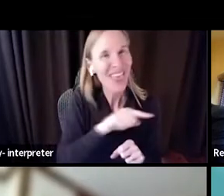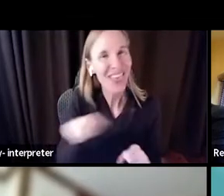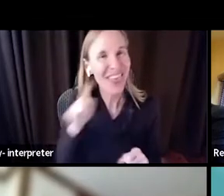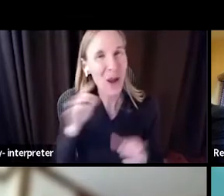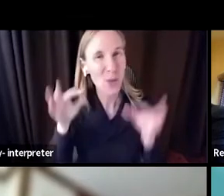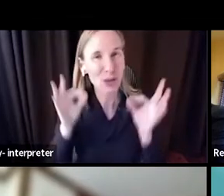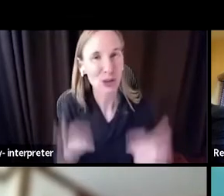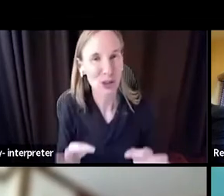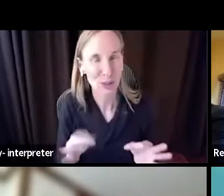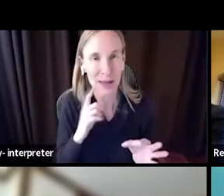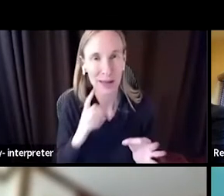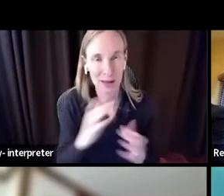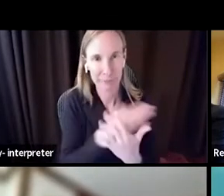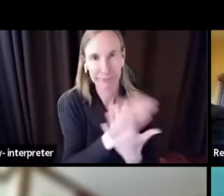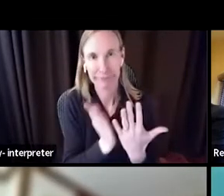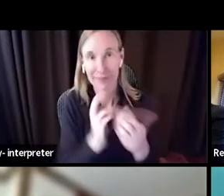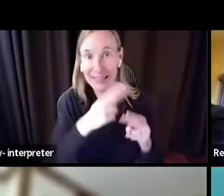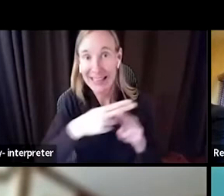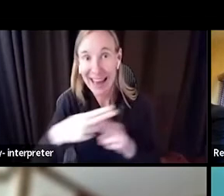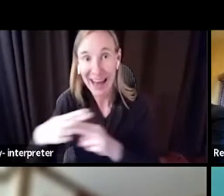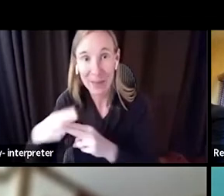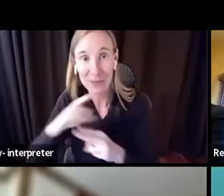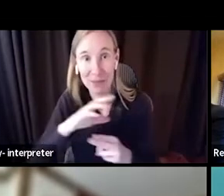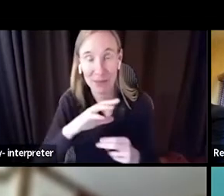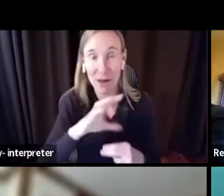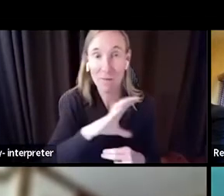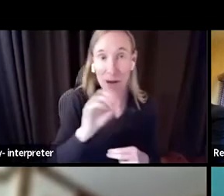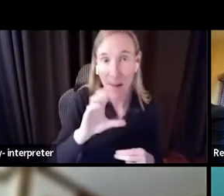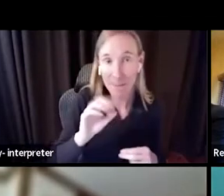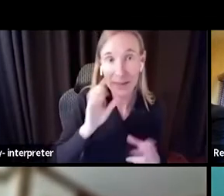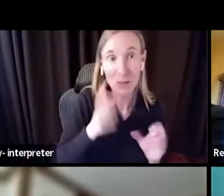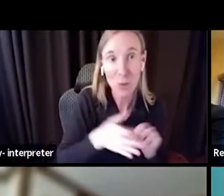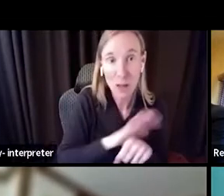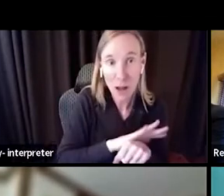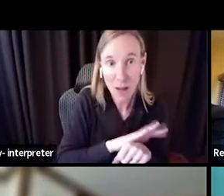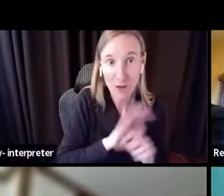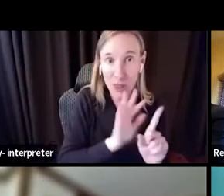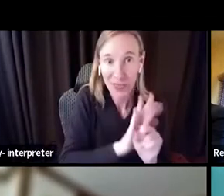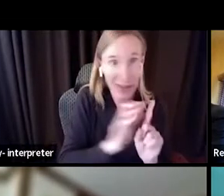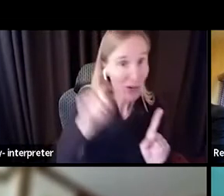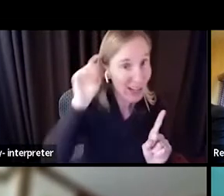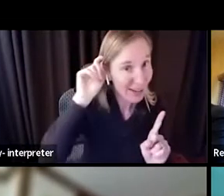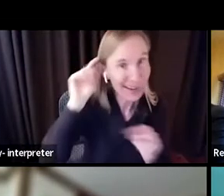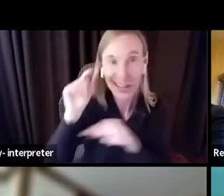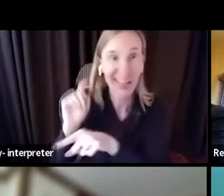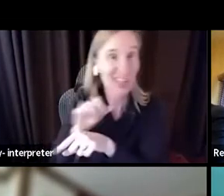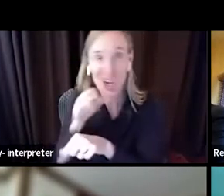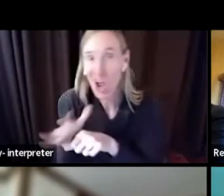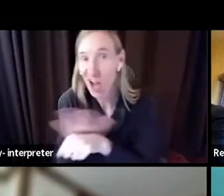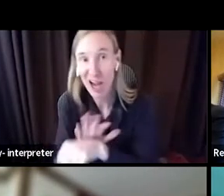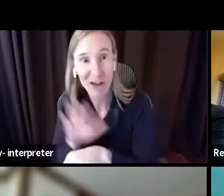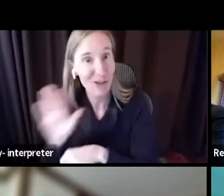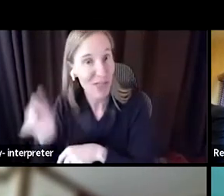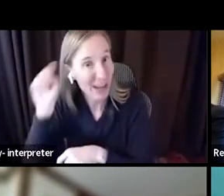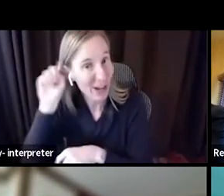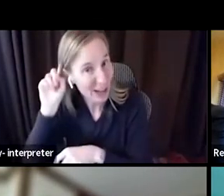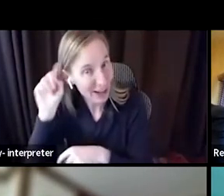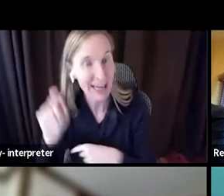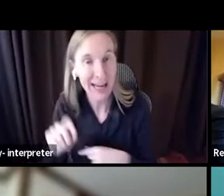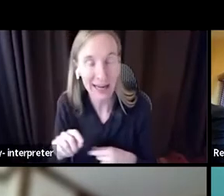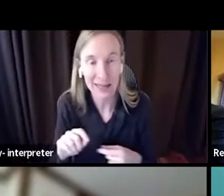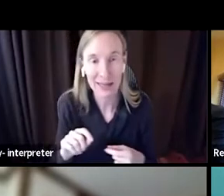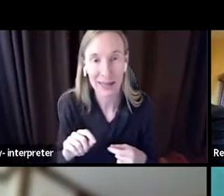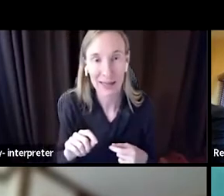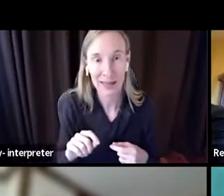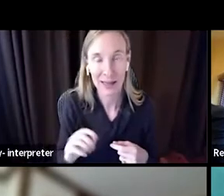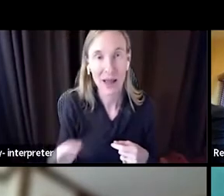of brands that they'll cover, that will be part of their covered benefit. But this